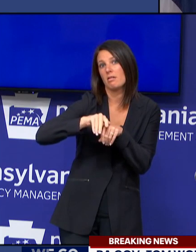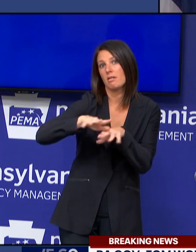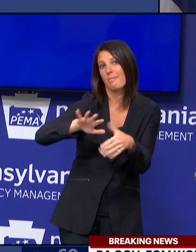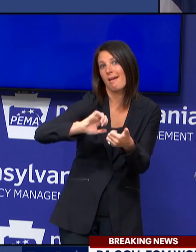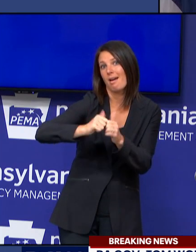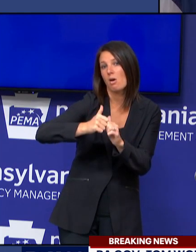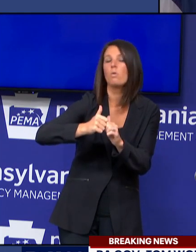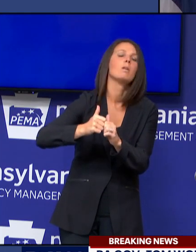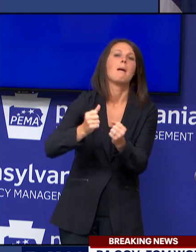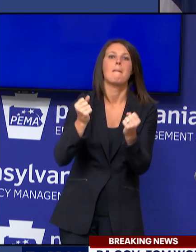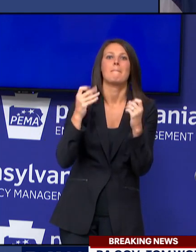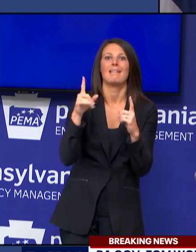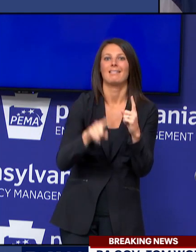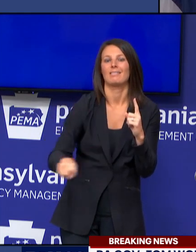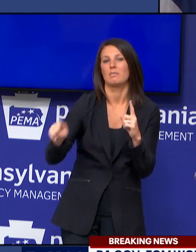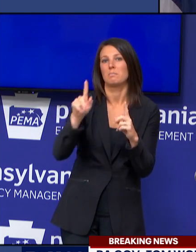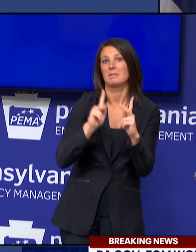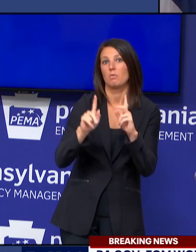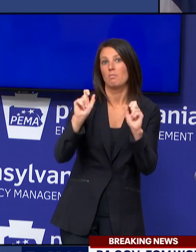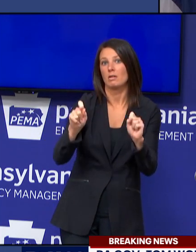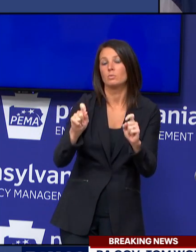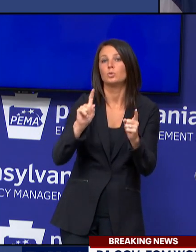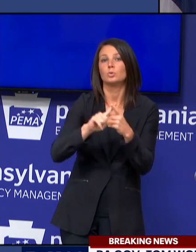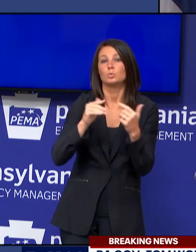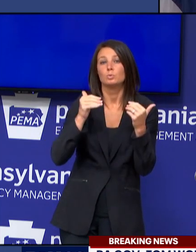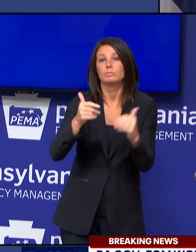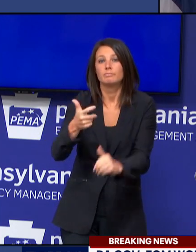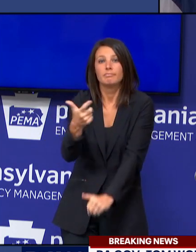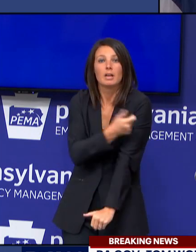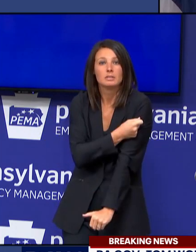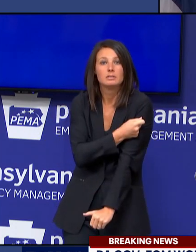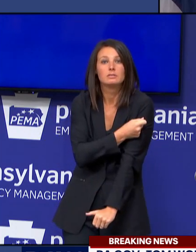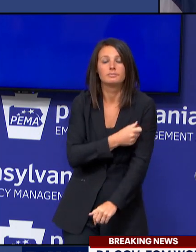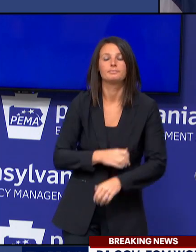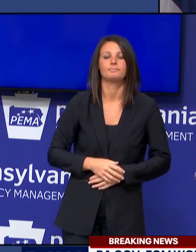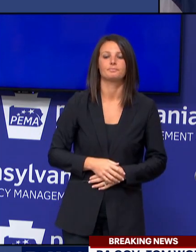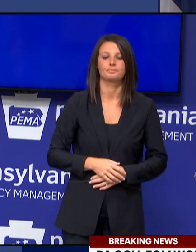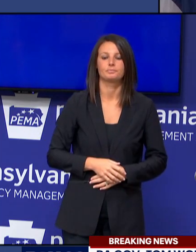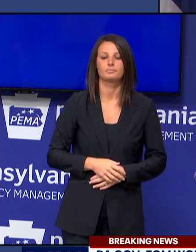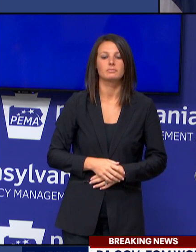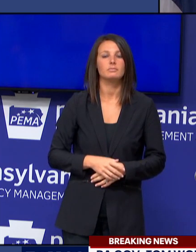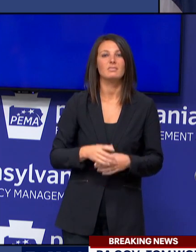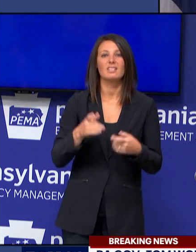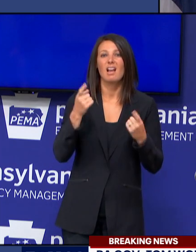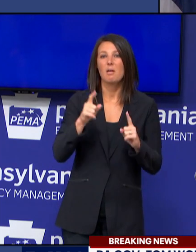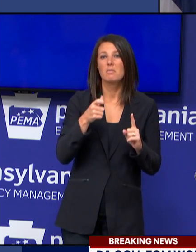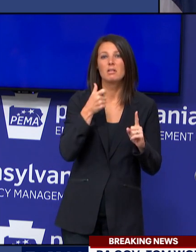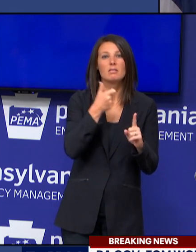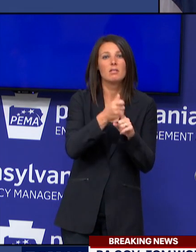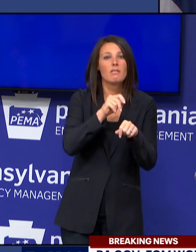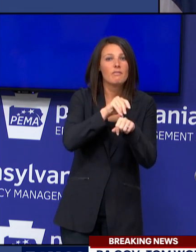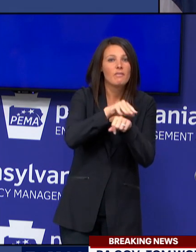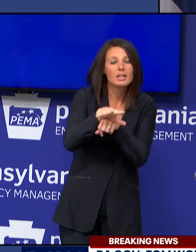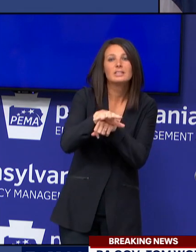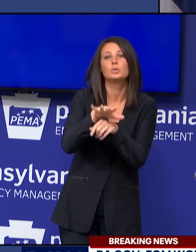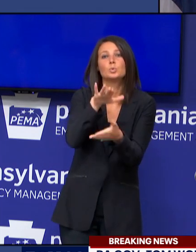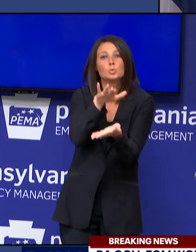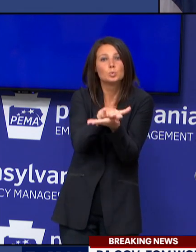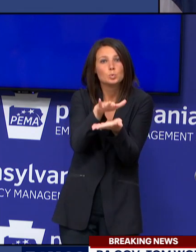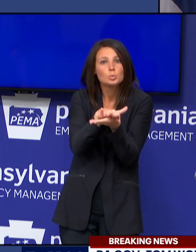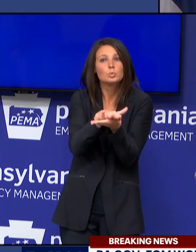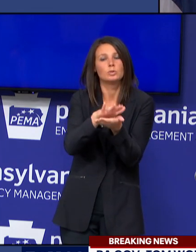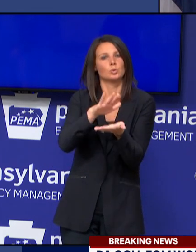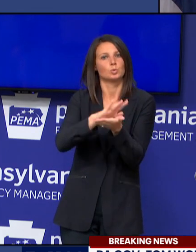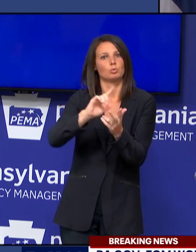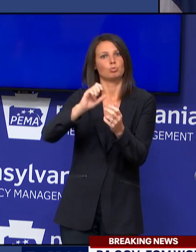get as many people possible vaccinated. All this is happening while schools are trying to open their doors and start